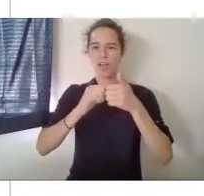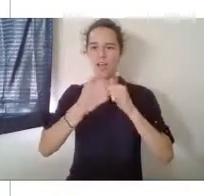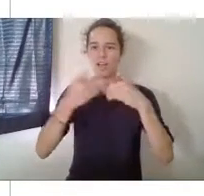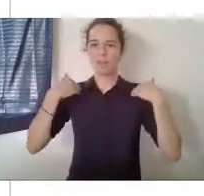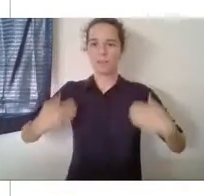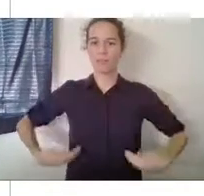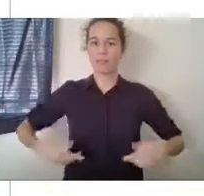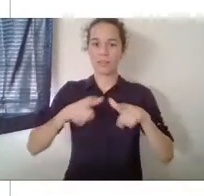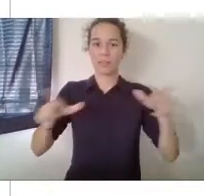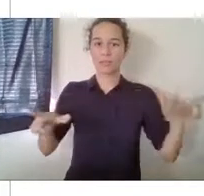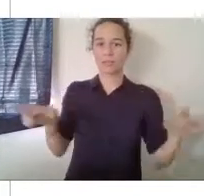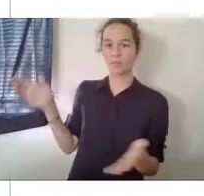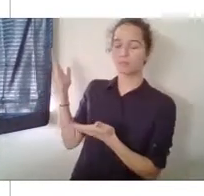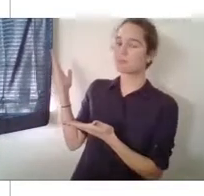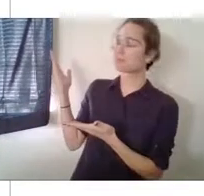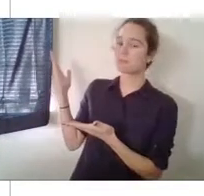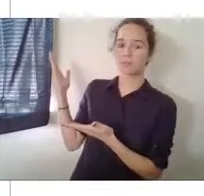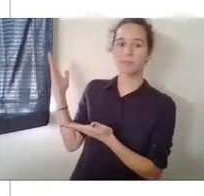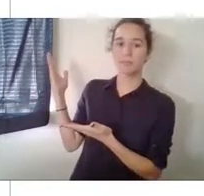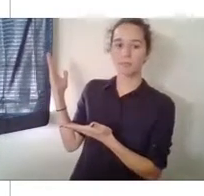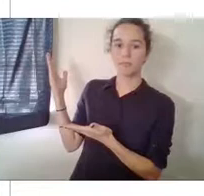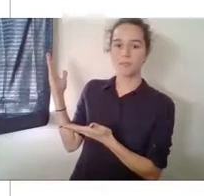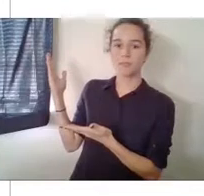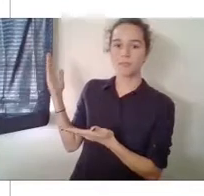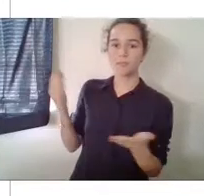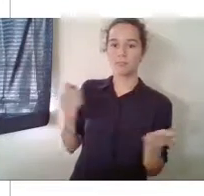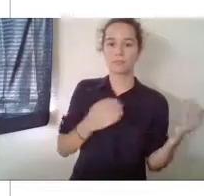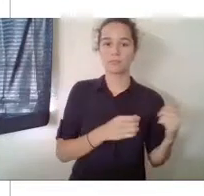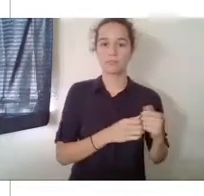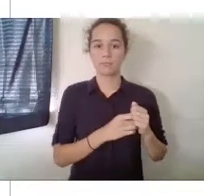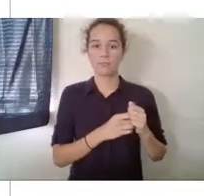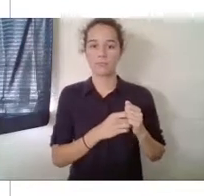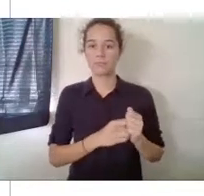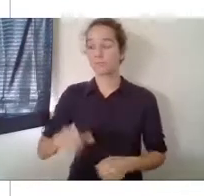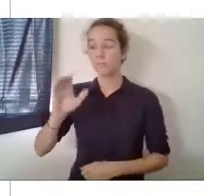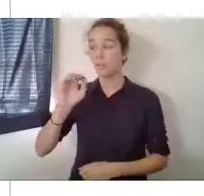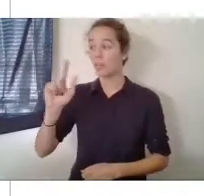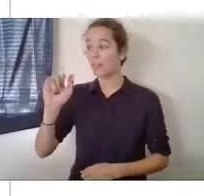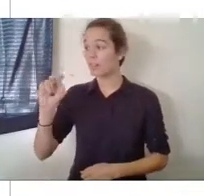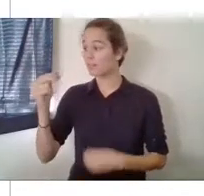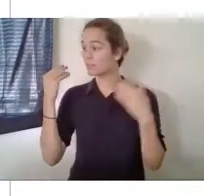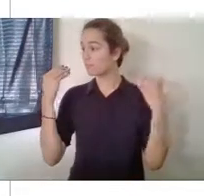about the body posture of you, the audience, and how to interact with that. Colin, take us away.